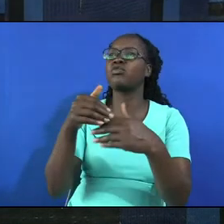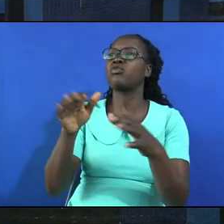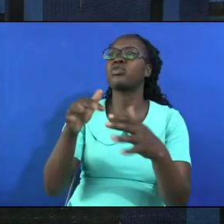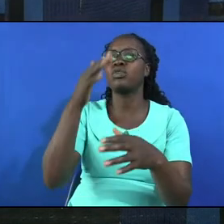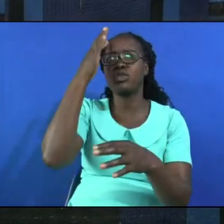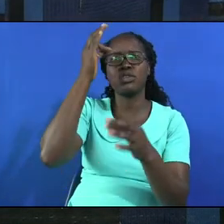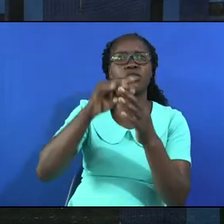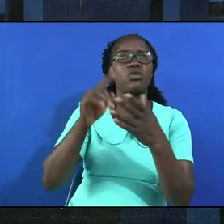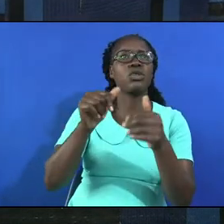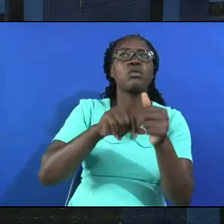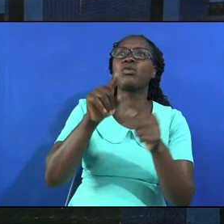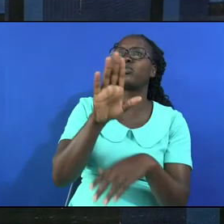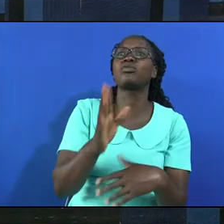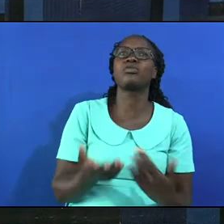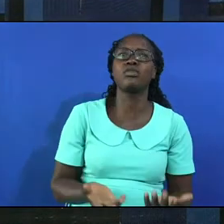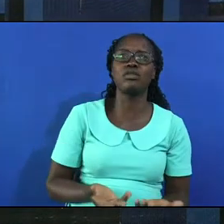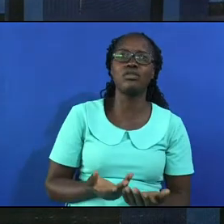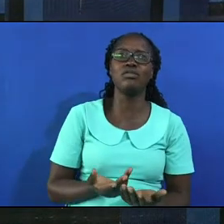faith. What about you?